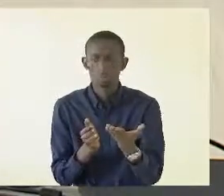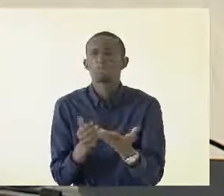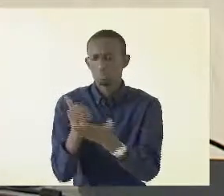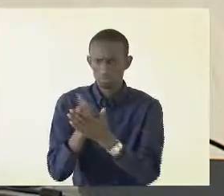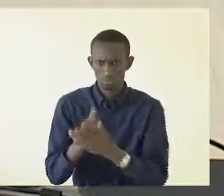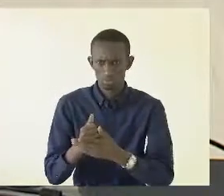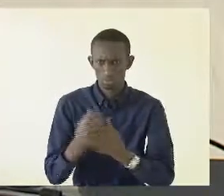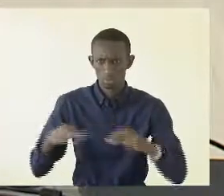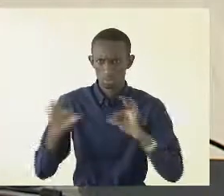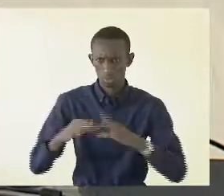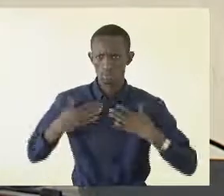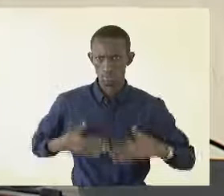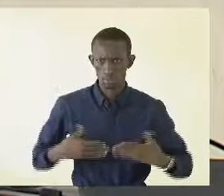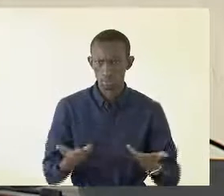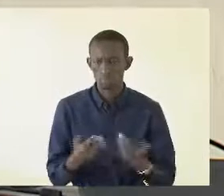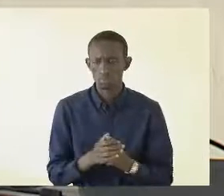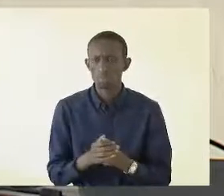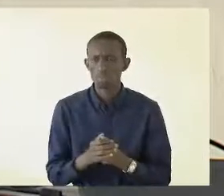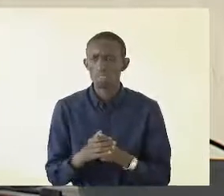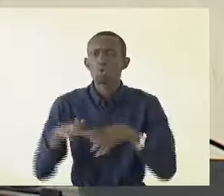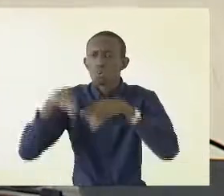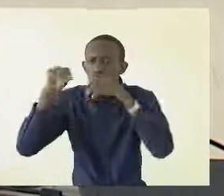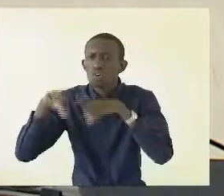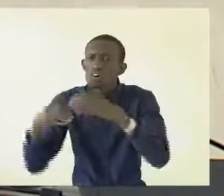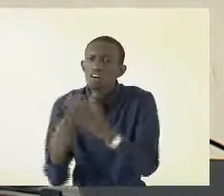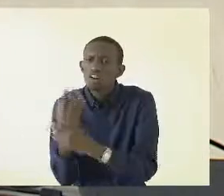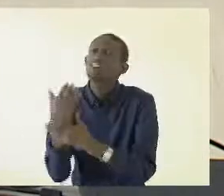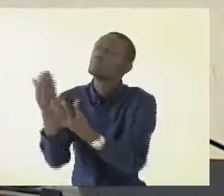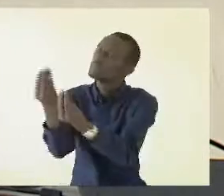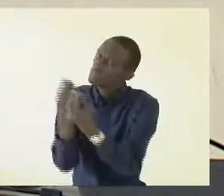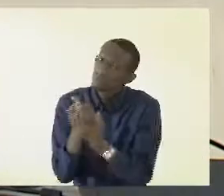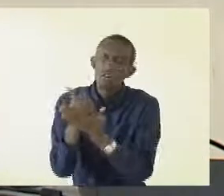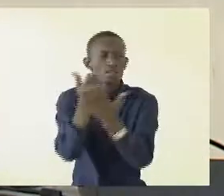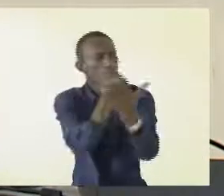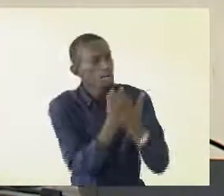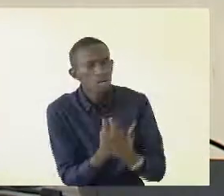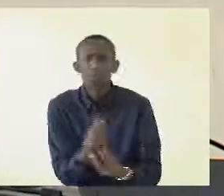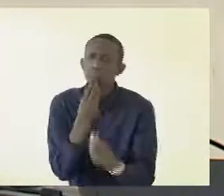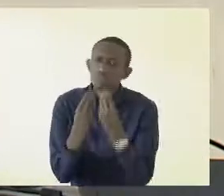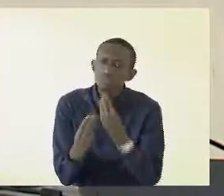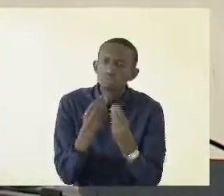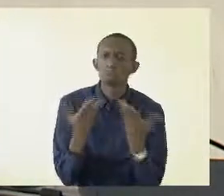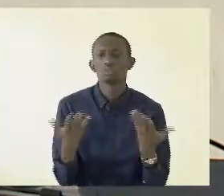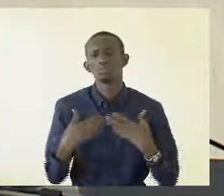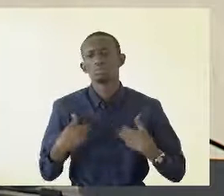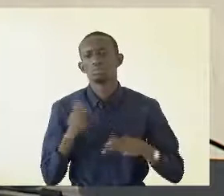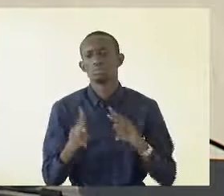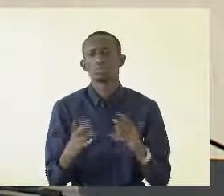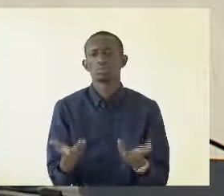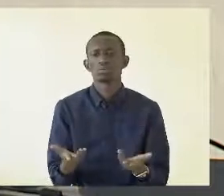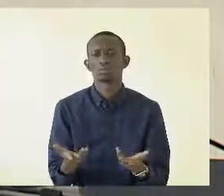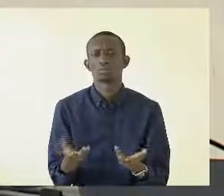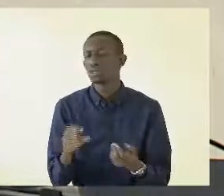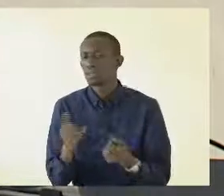proteins, which means flowering plants provide food to organisms. Plants help to